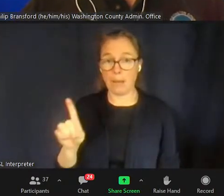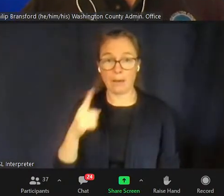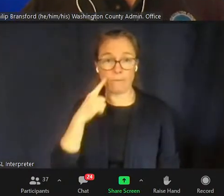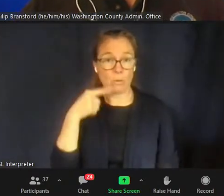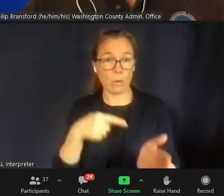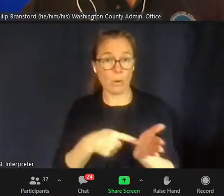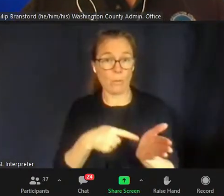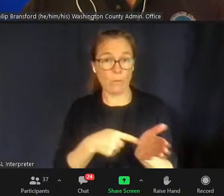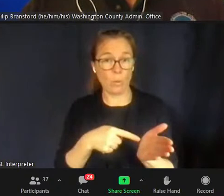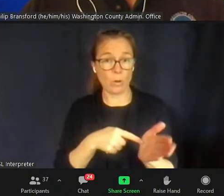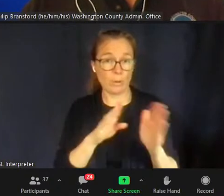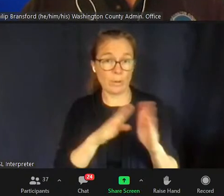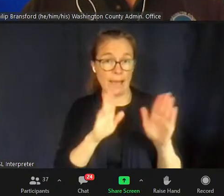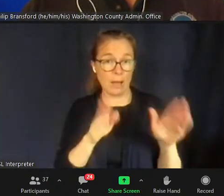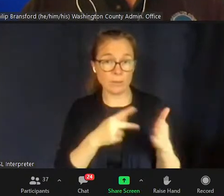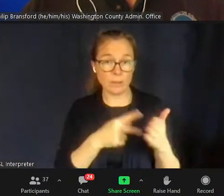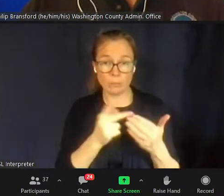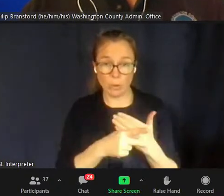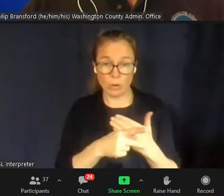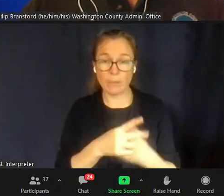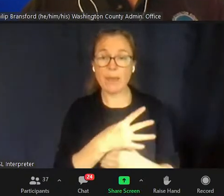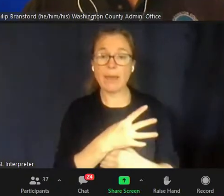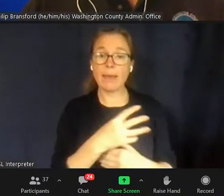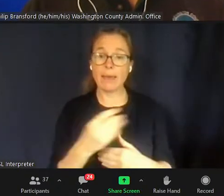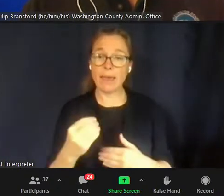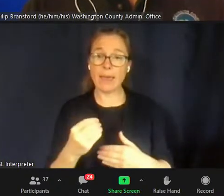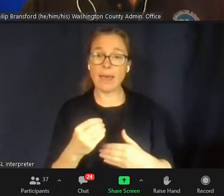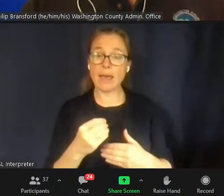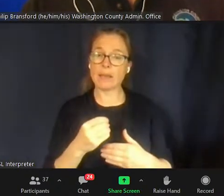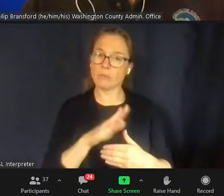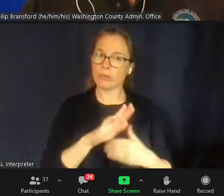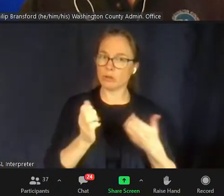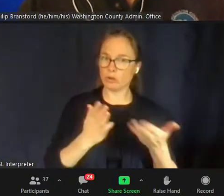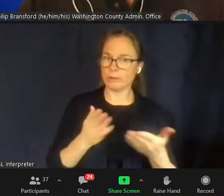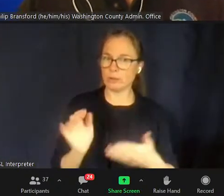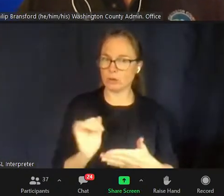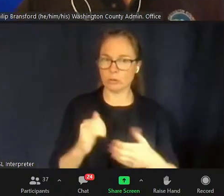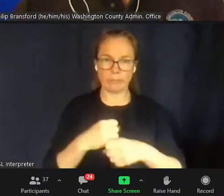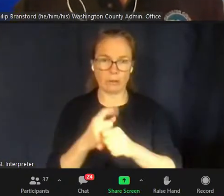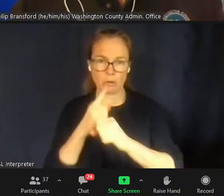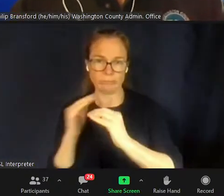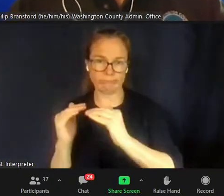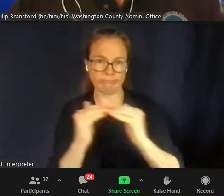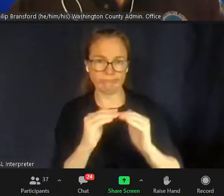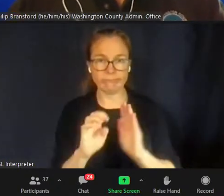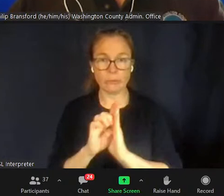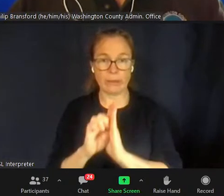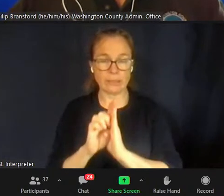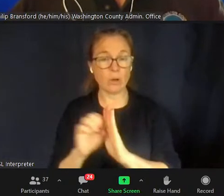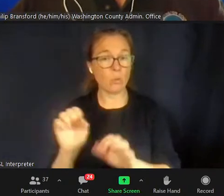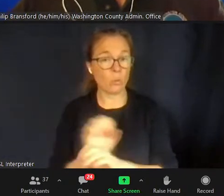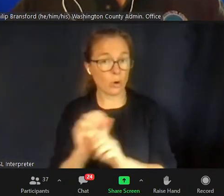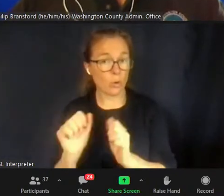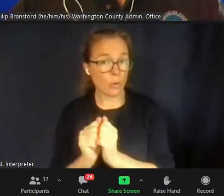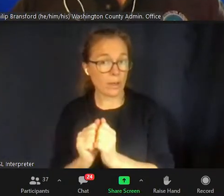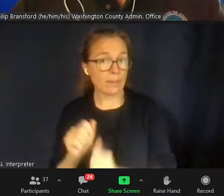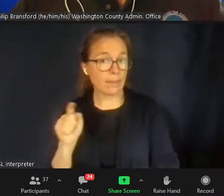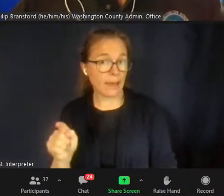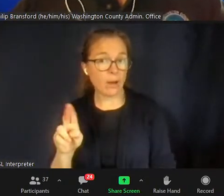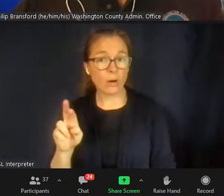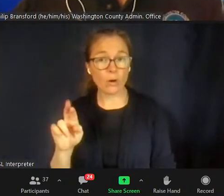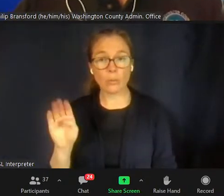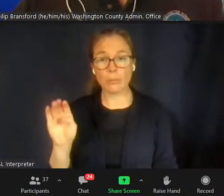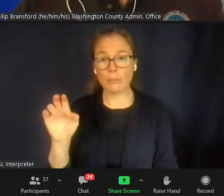investments and with the supportive housing services. So, for example, we worked with the Urban League of